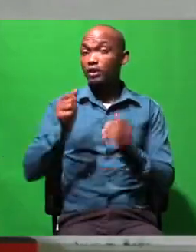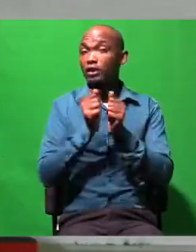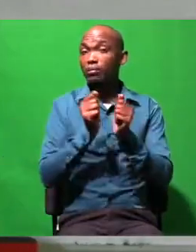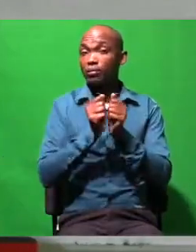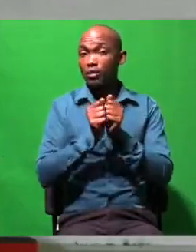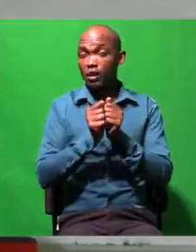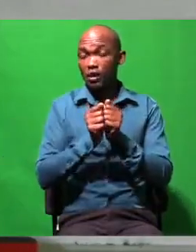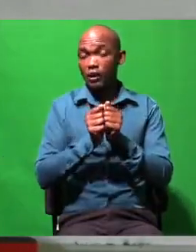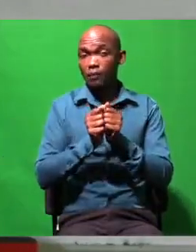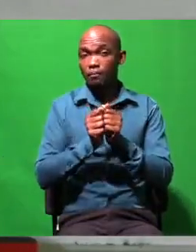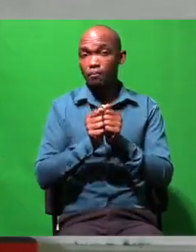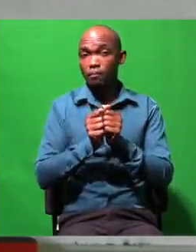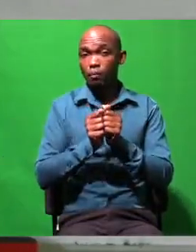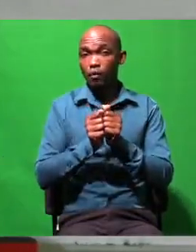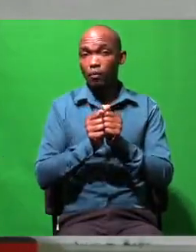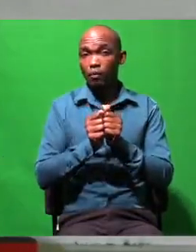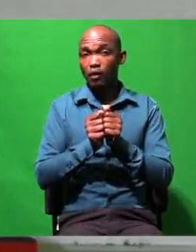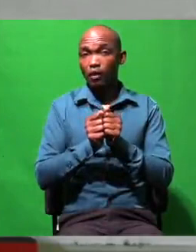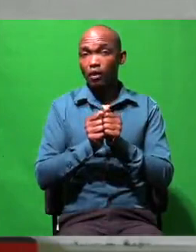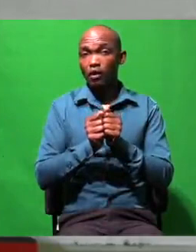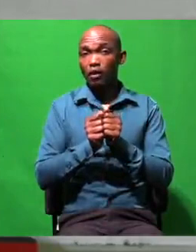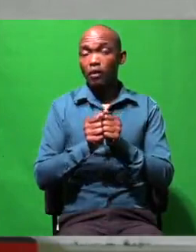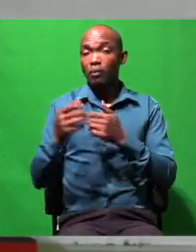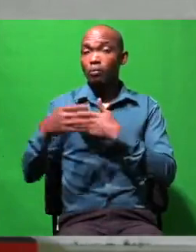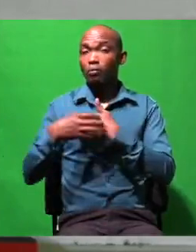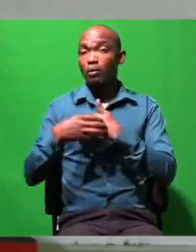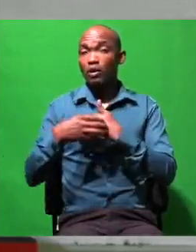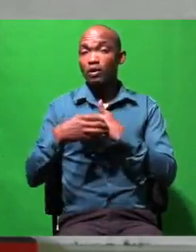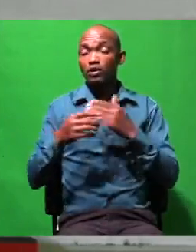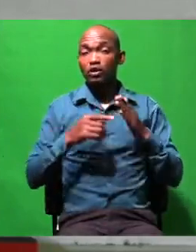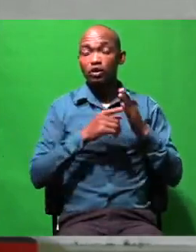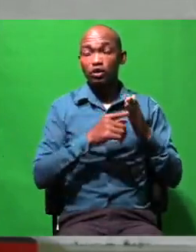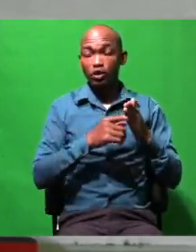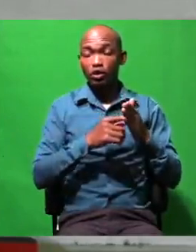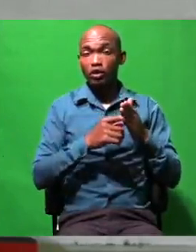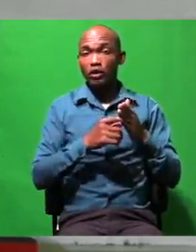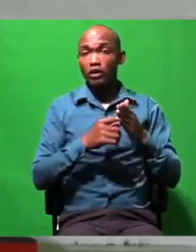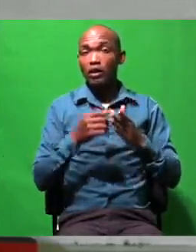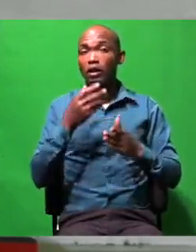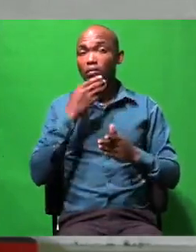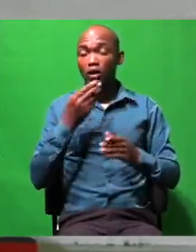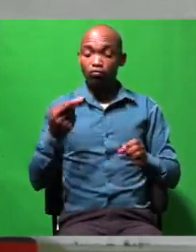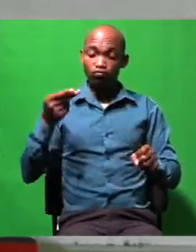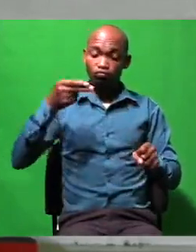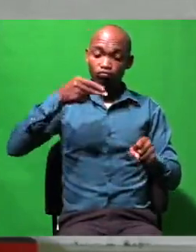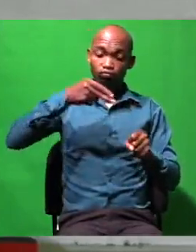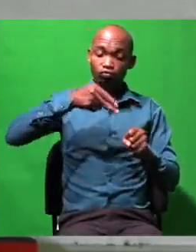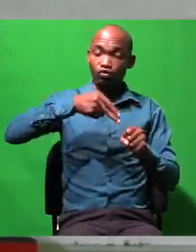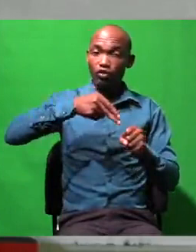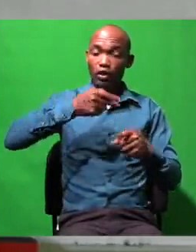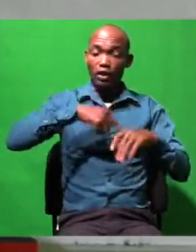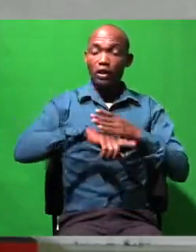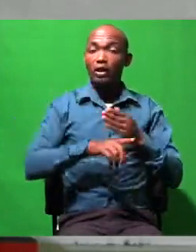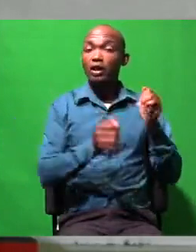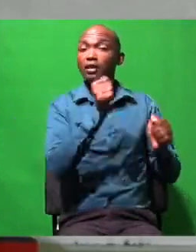something that the picture seems that a man tried to add some fuel